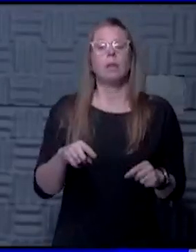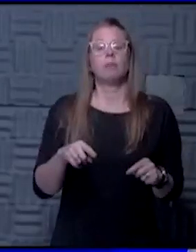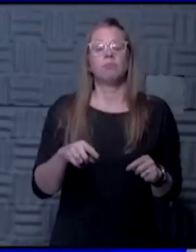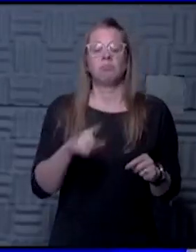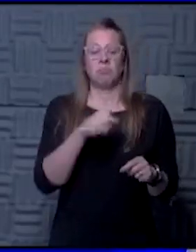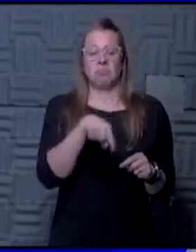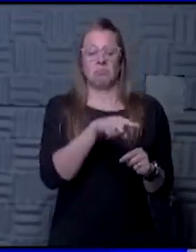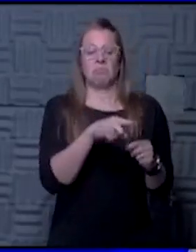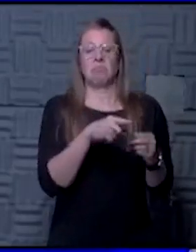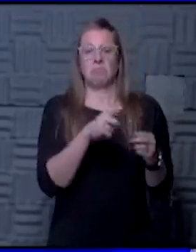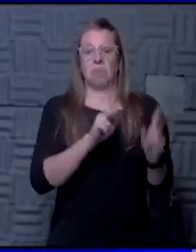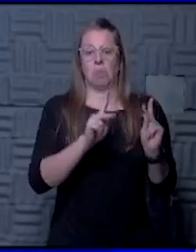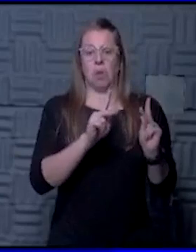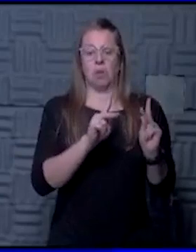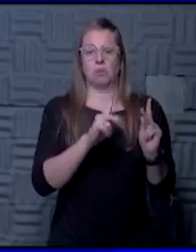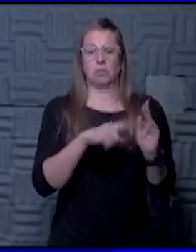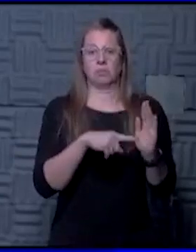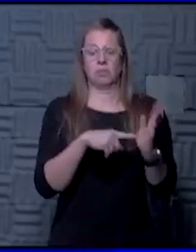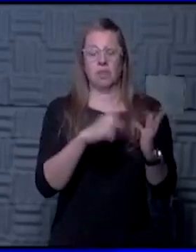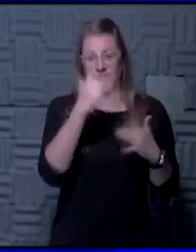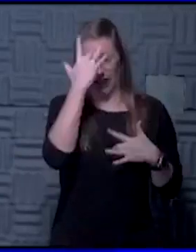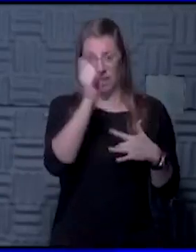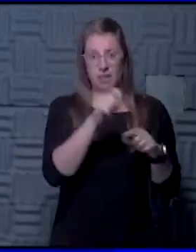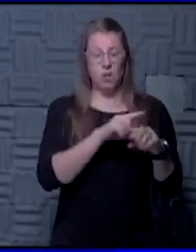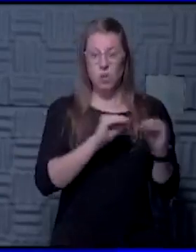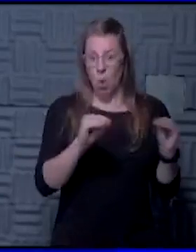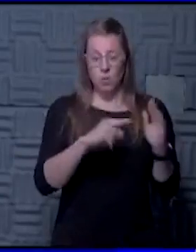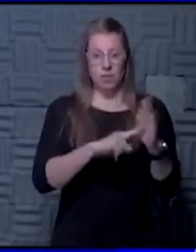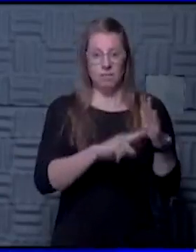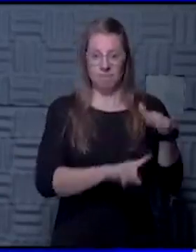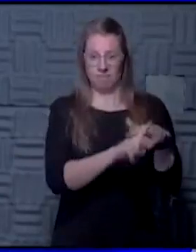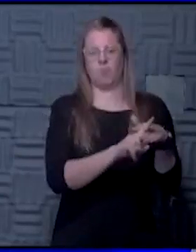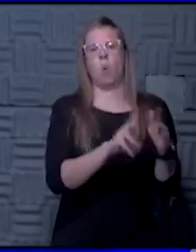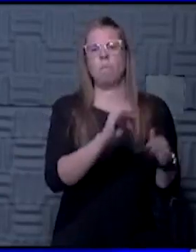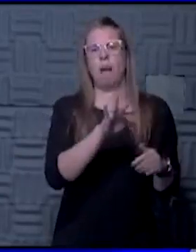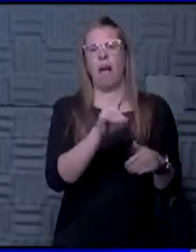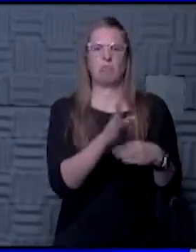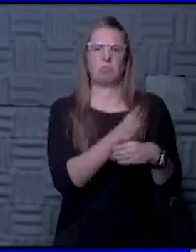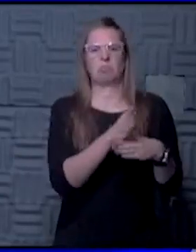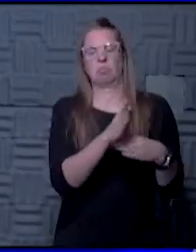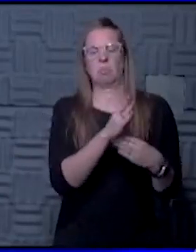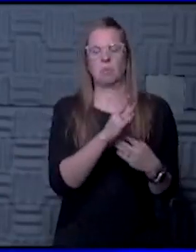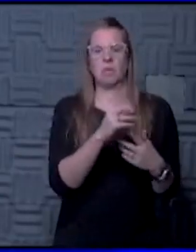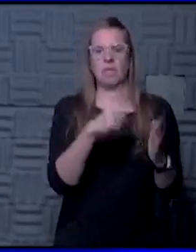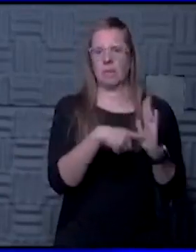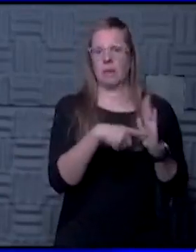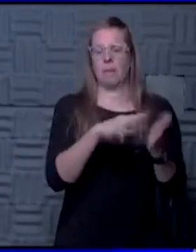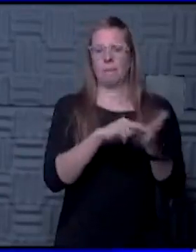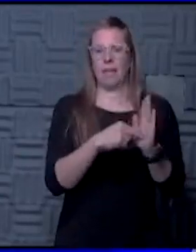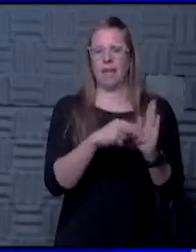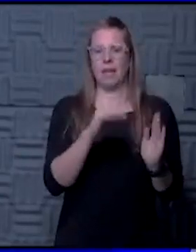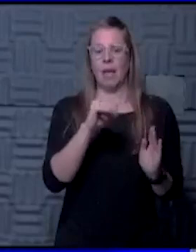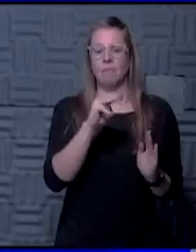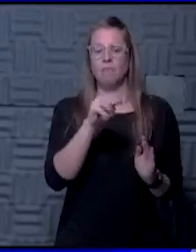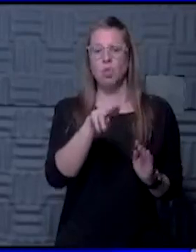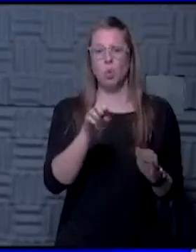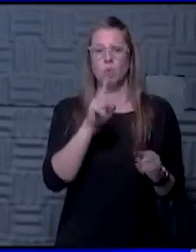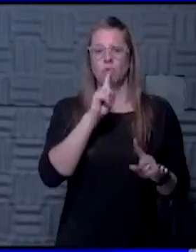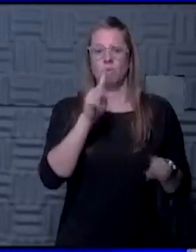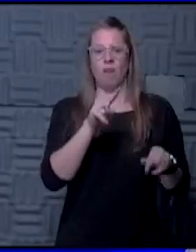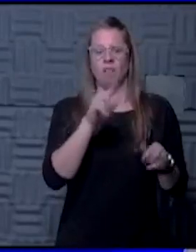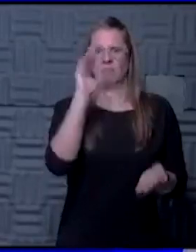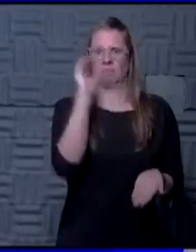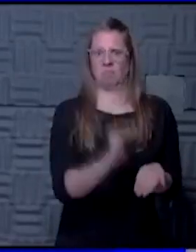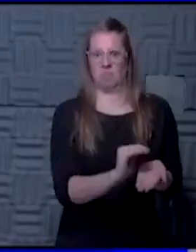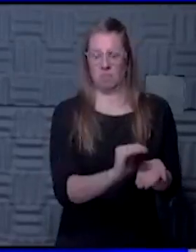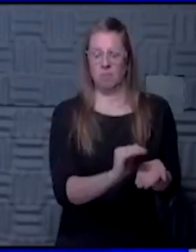people that are asymptomatic or mild symptoms tend to have maybe less of an immune response. We've seen that